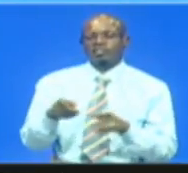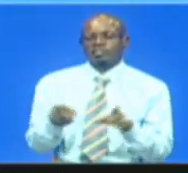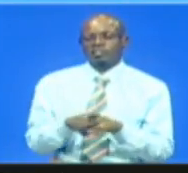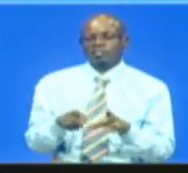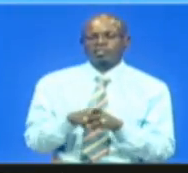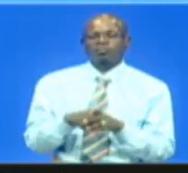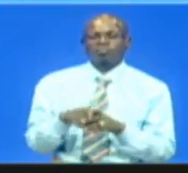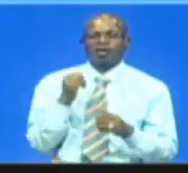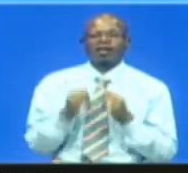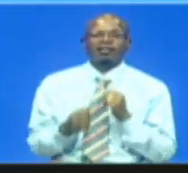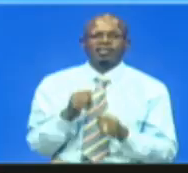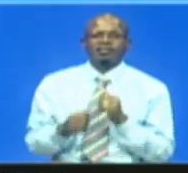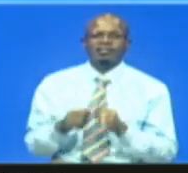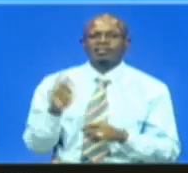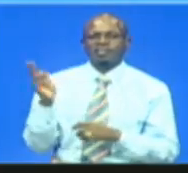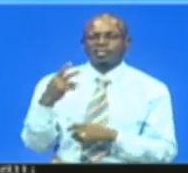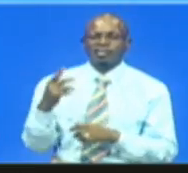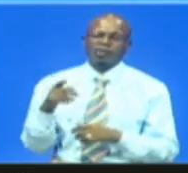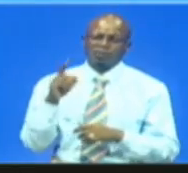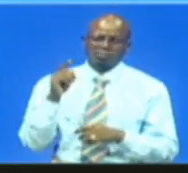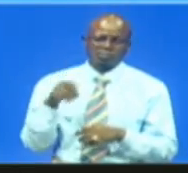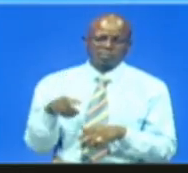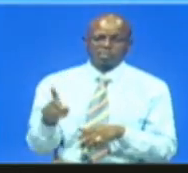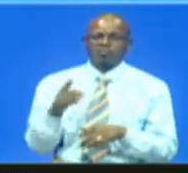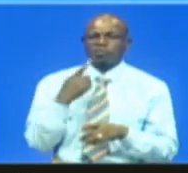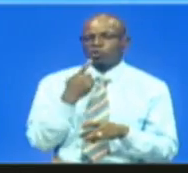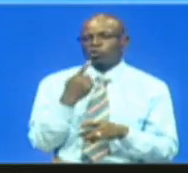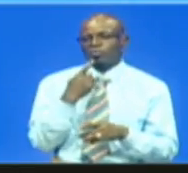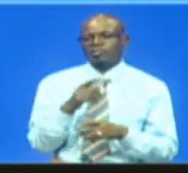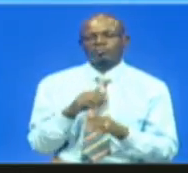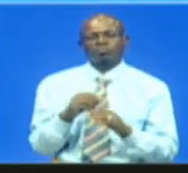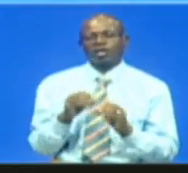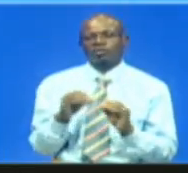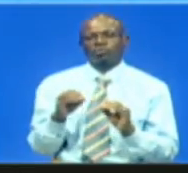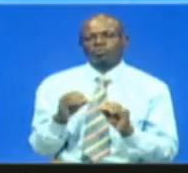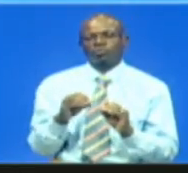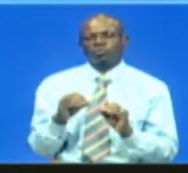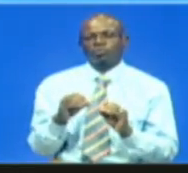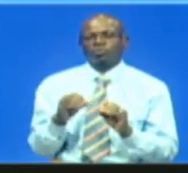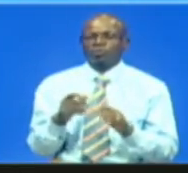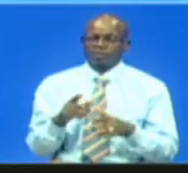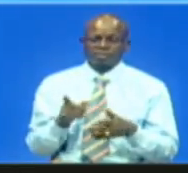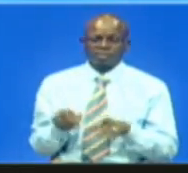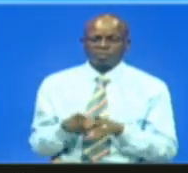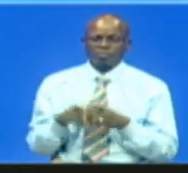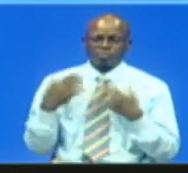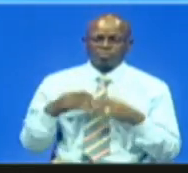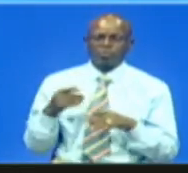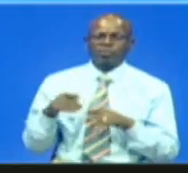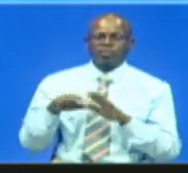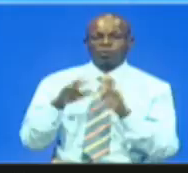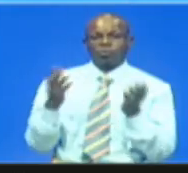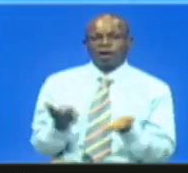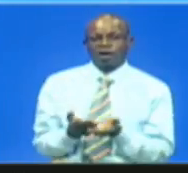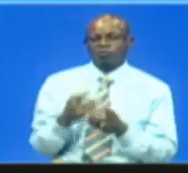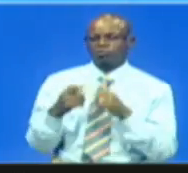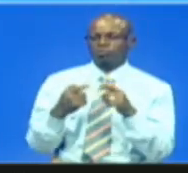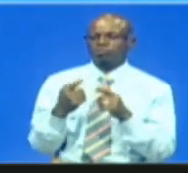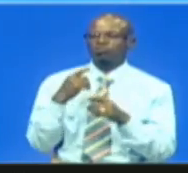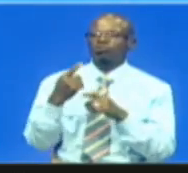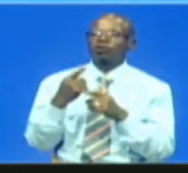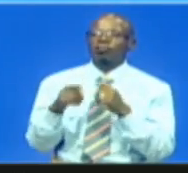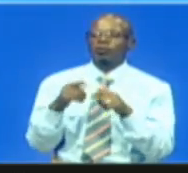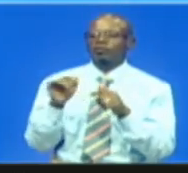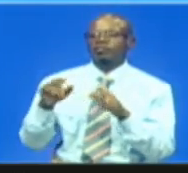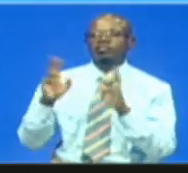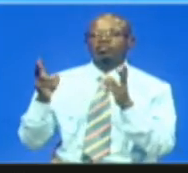runs athletics in the country, is yet to comment on this issue, even as people across the world continues to talk about this issue, which is generating